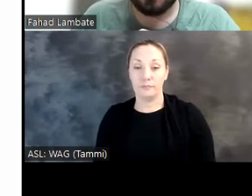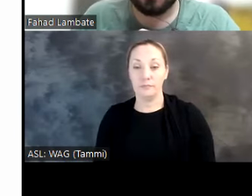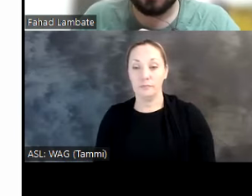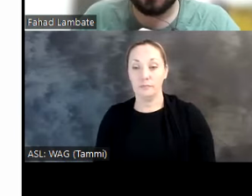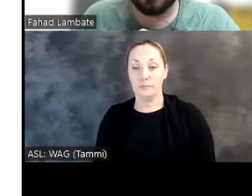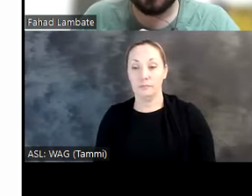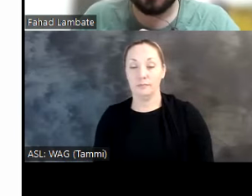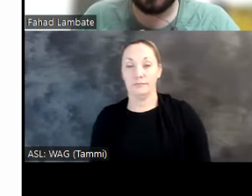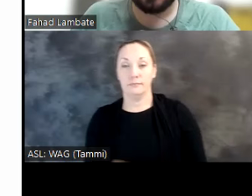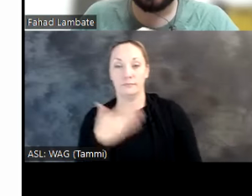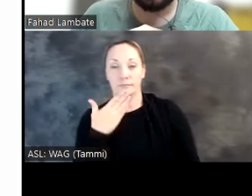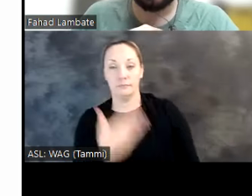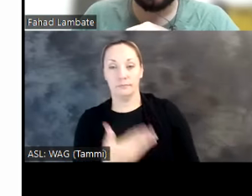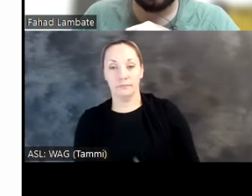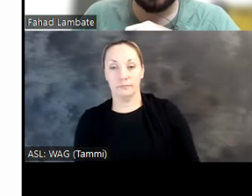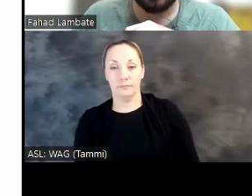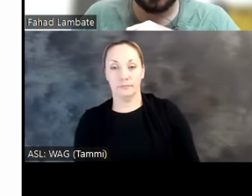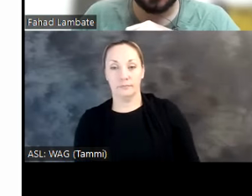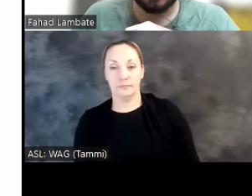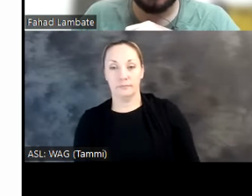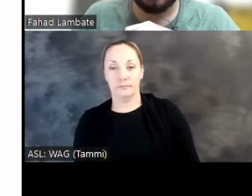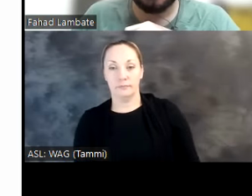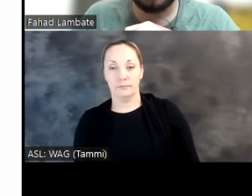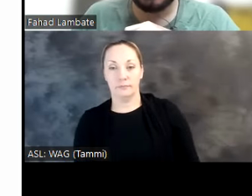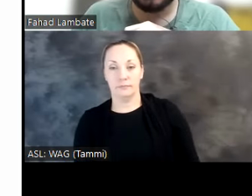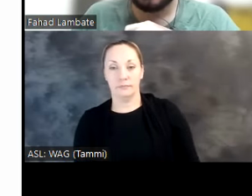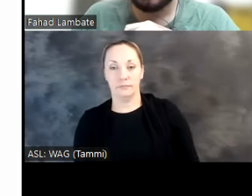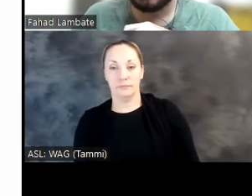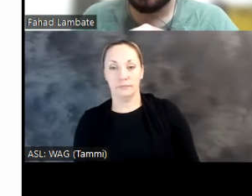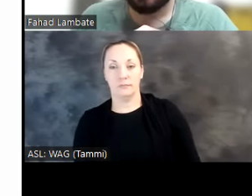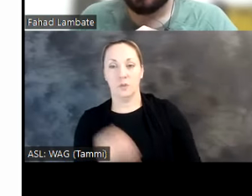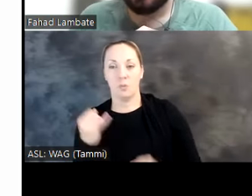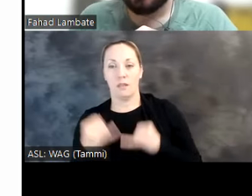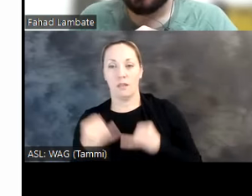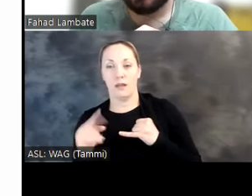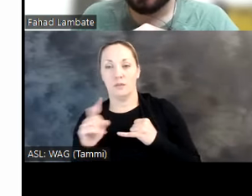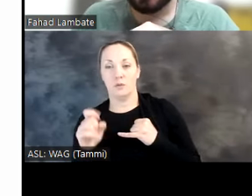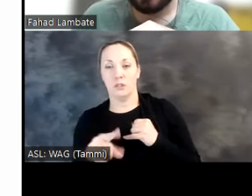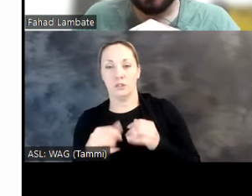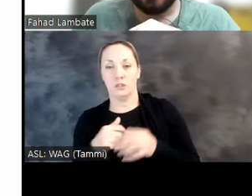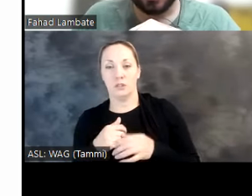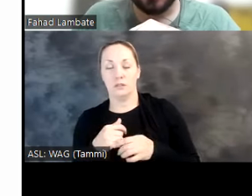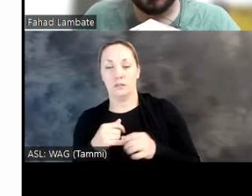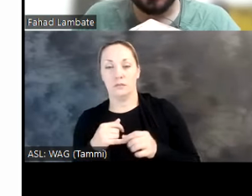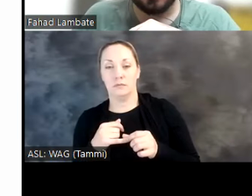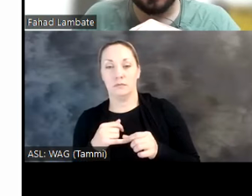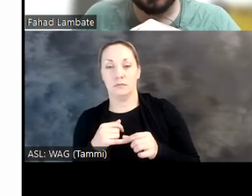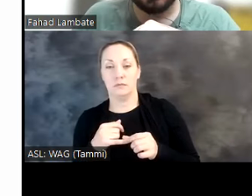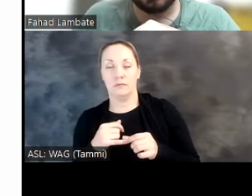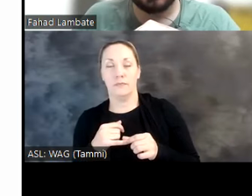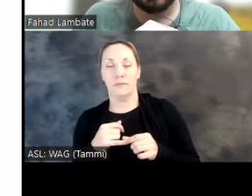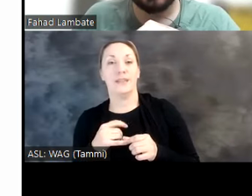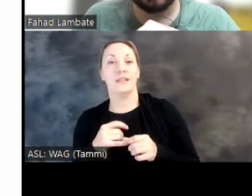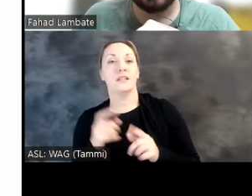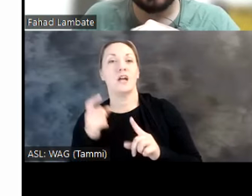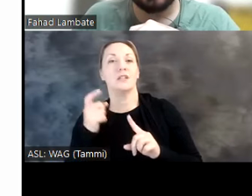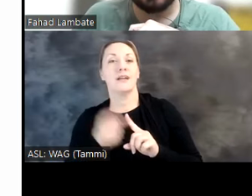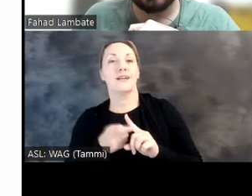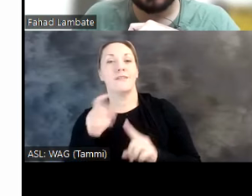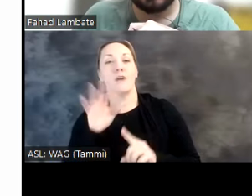Thank you. And looks like we've got one last question. Does the default